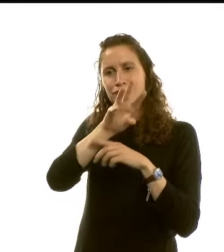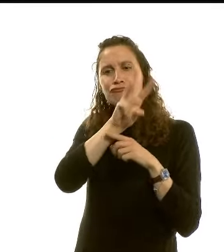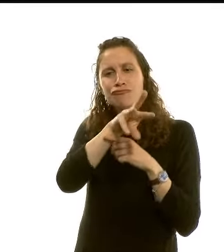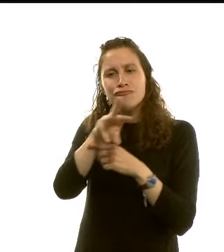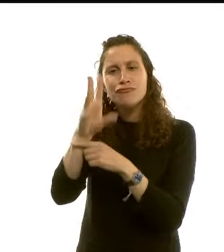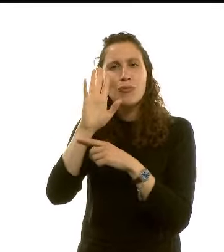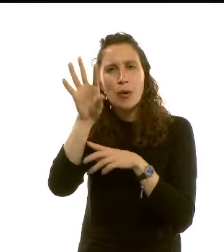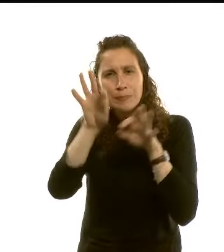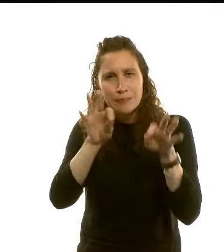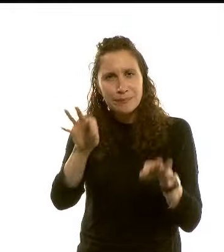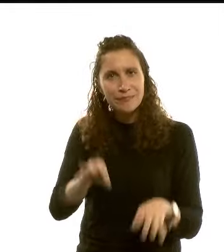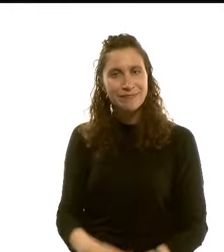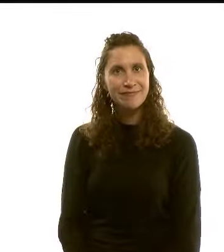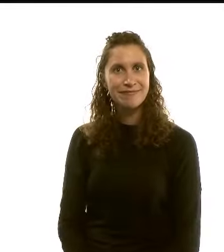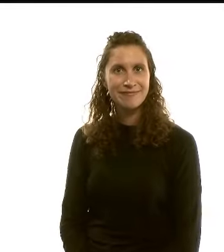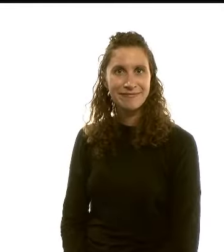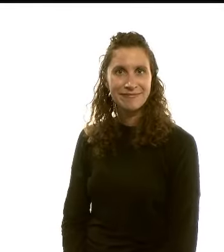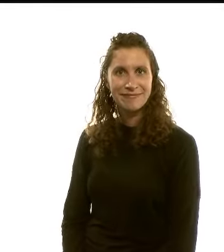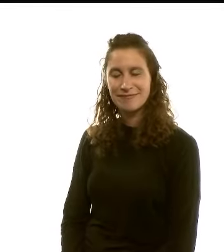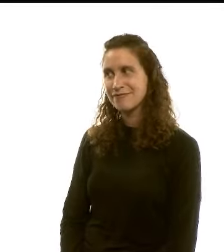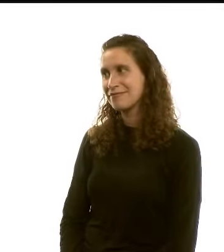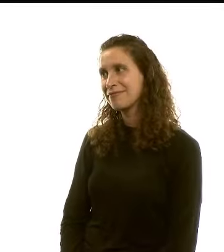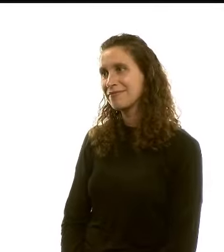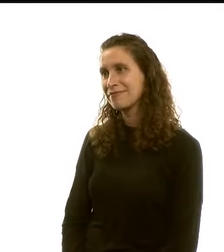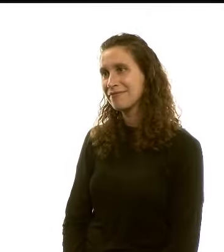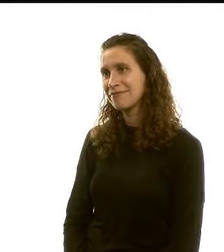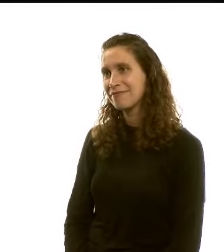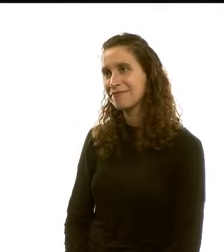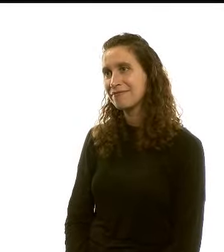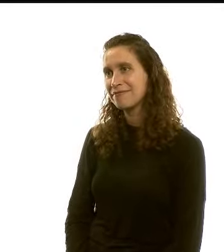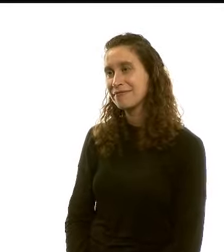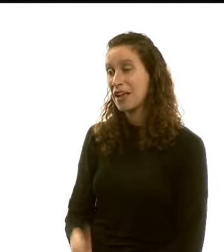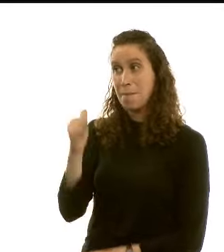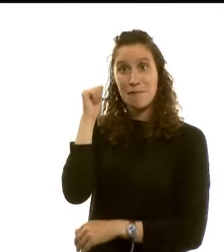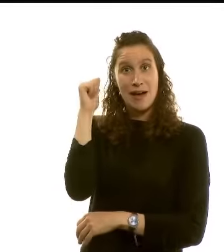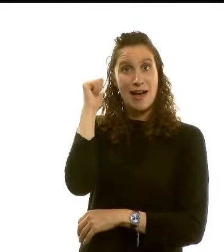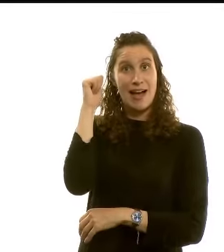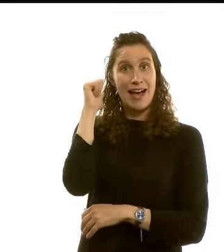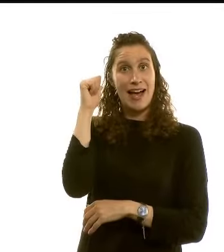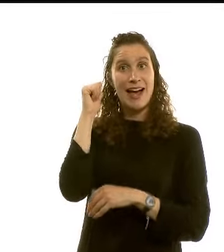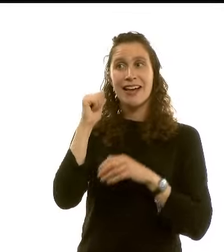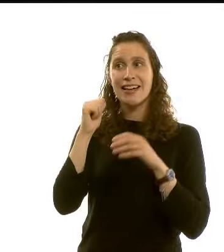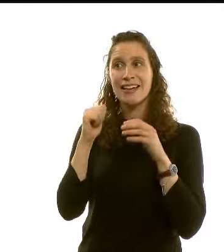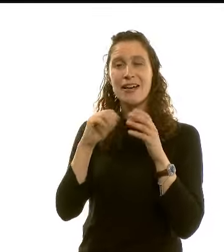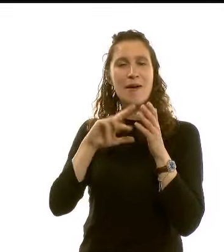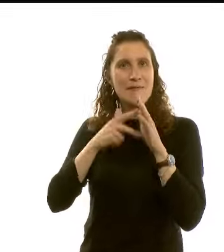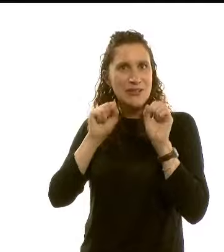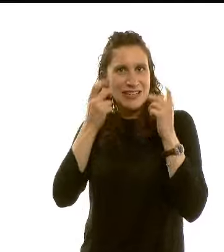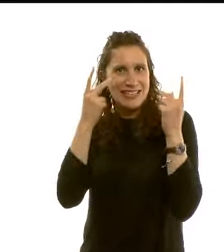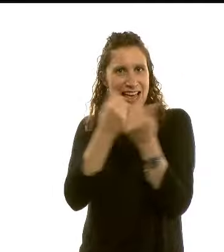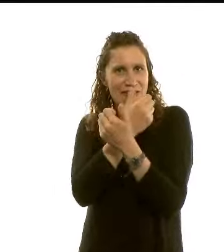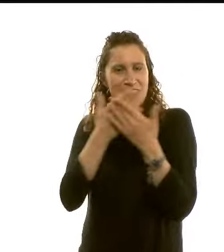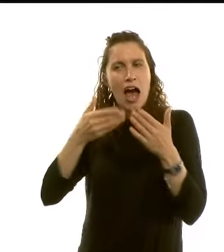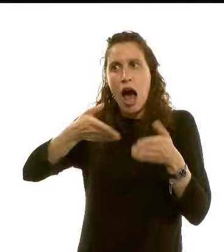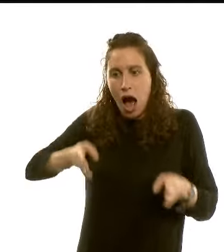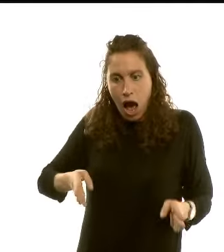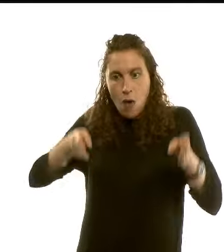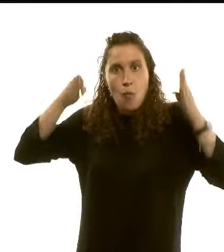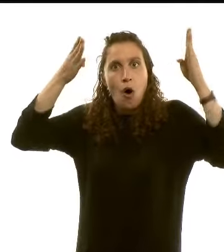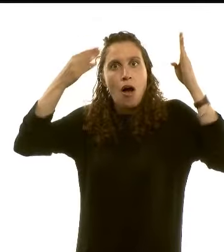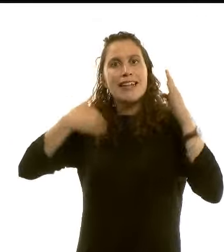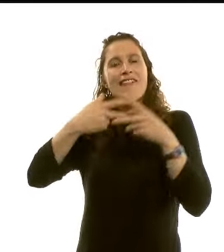set. All right. Yeah. So we'll start back here. Let's start on the back. So we have like everything that makes a castle. You know, we have the high walls. We have the keep